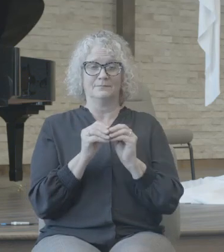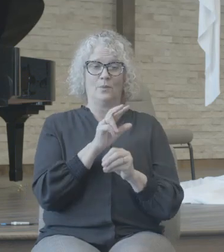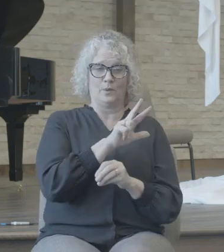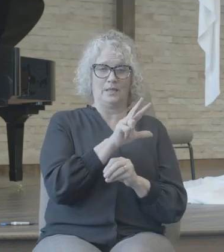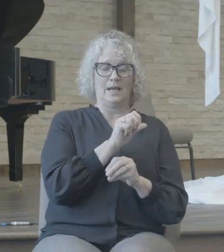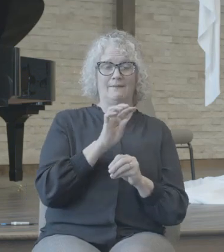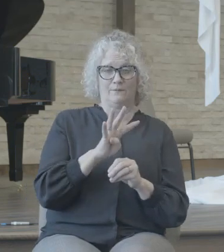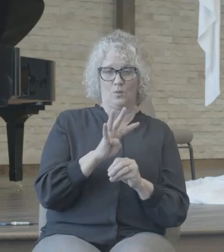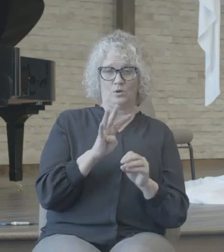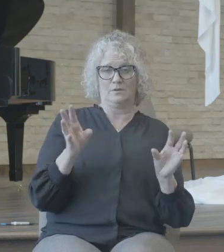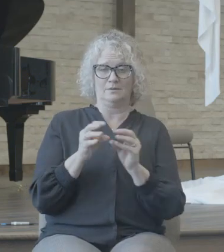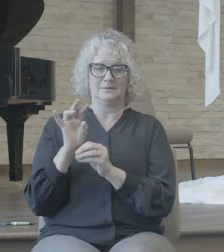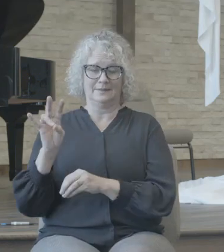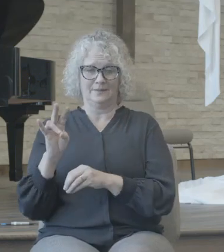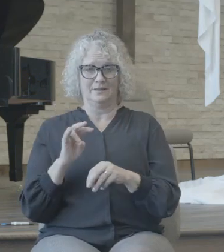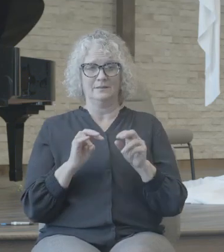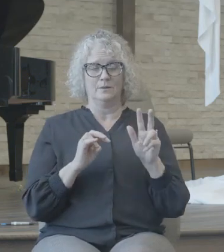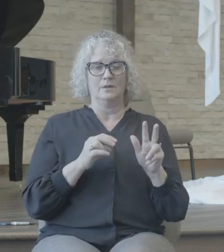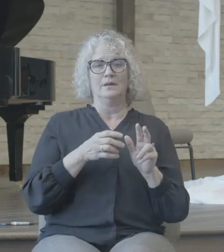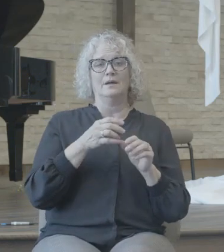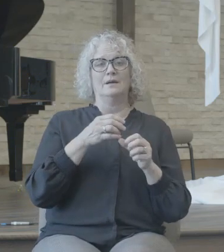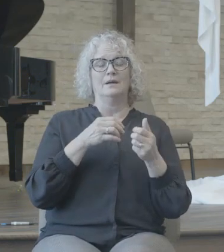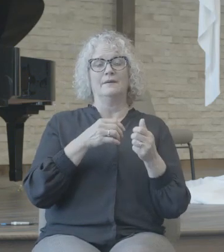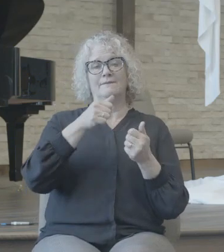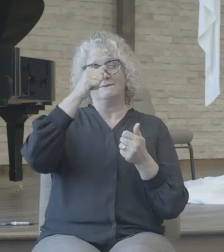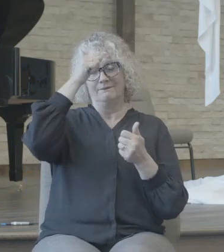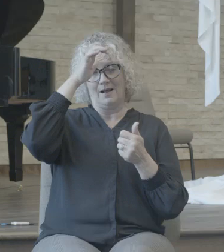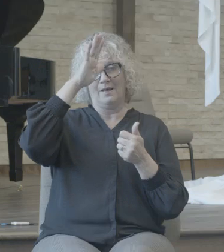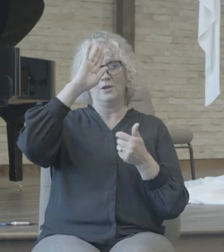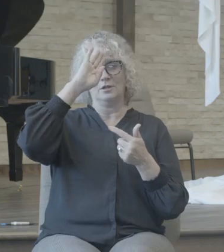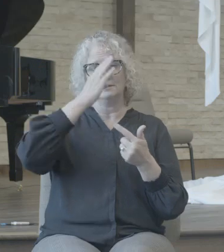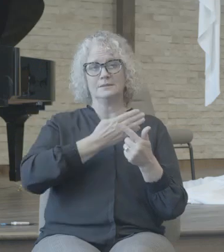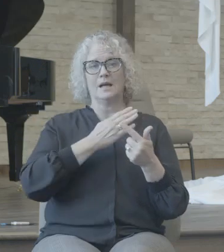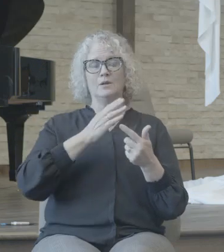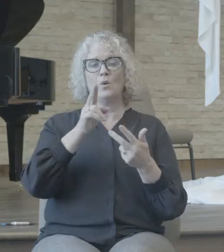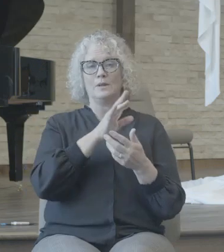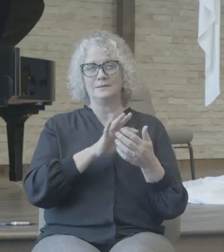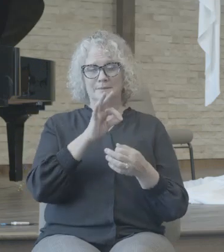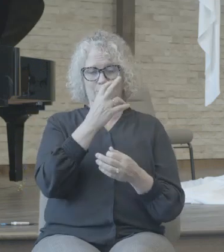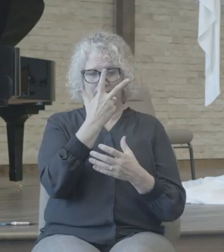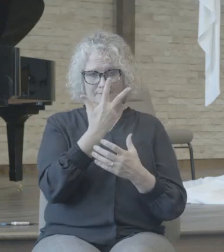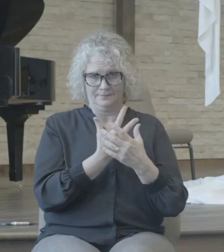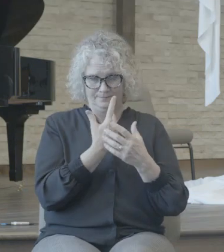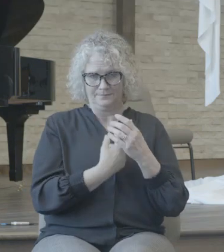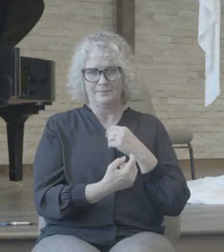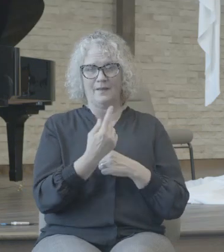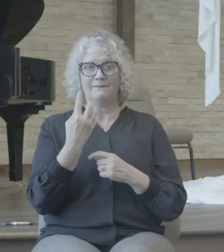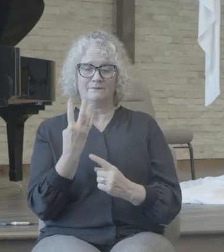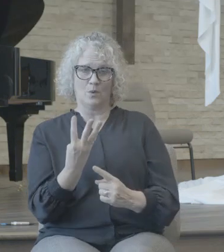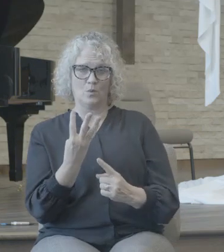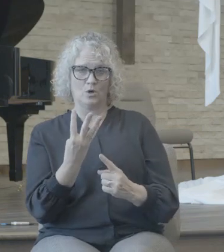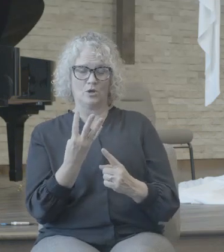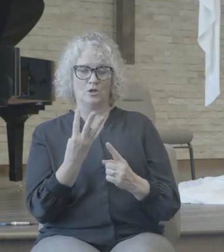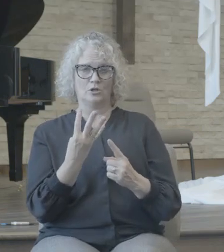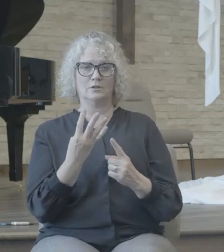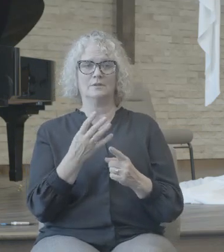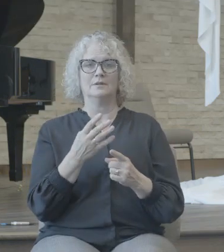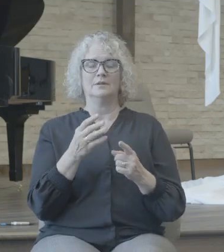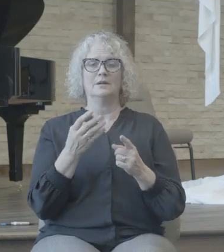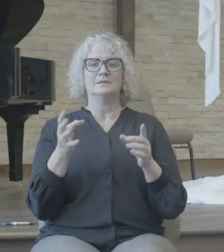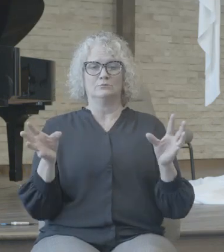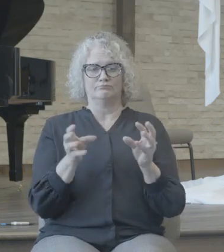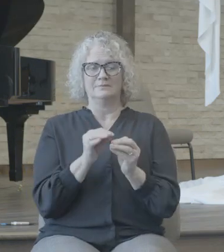3 is the number of God, Father, Son, and Holy Spirit. 4 is the number of creation. Put them together, you got 7. And